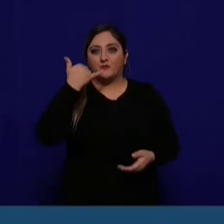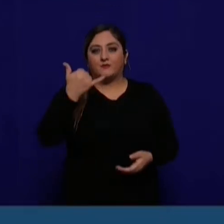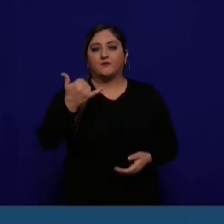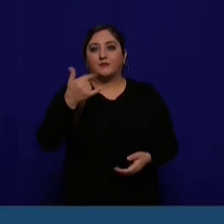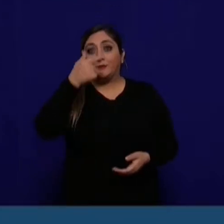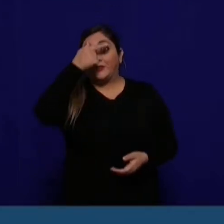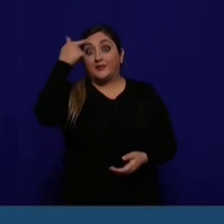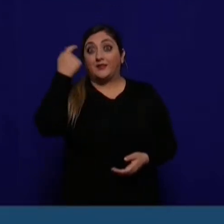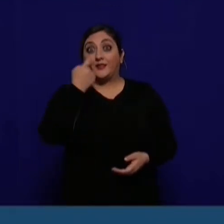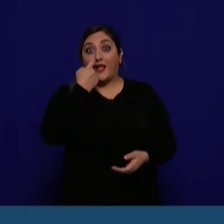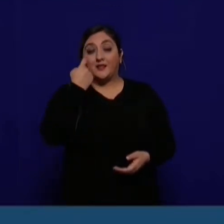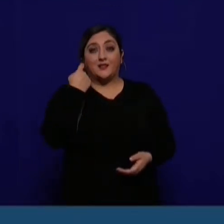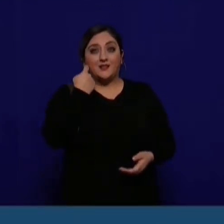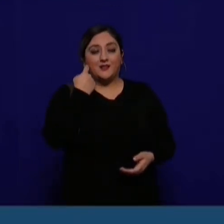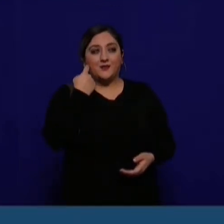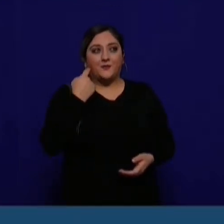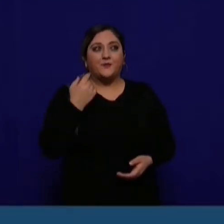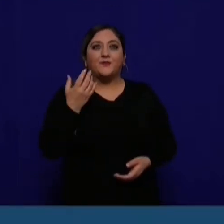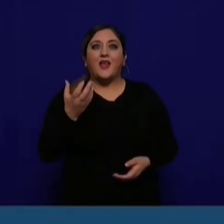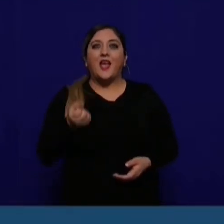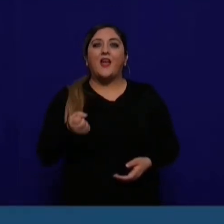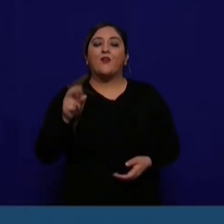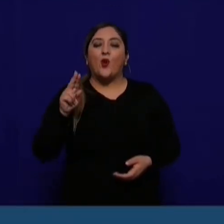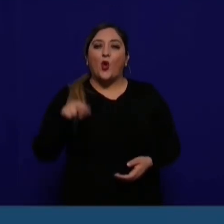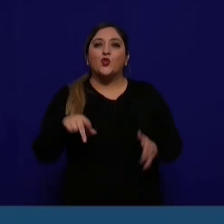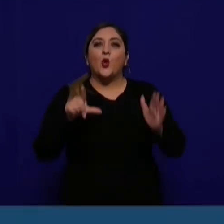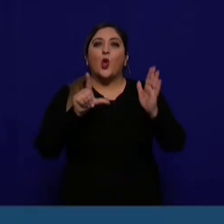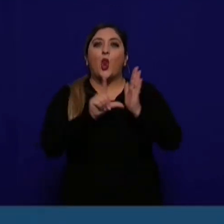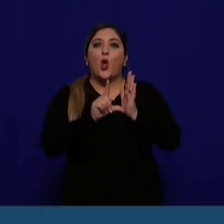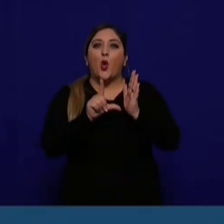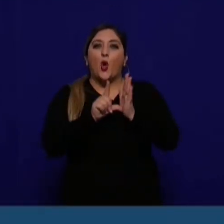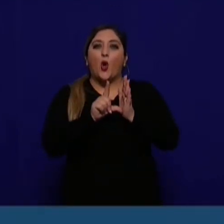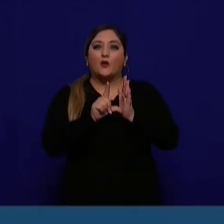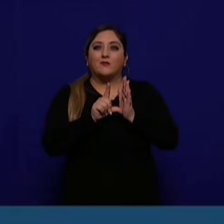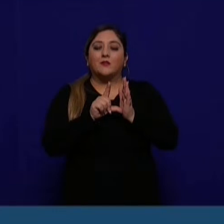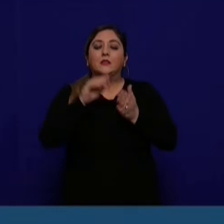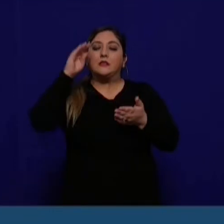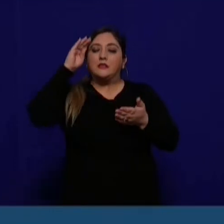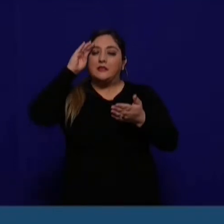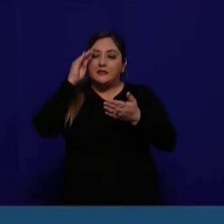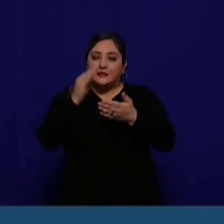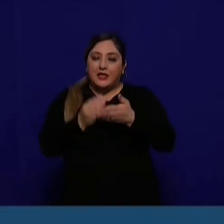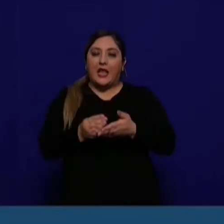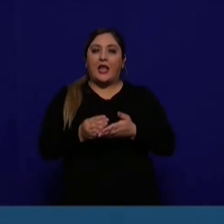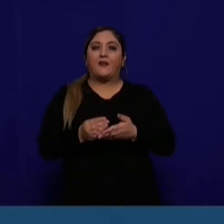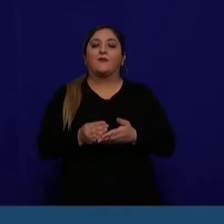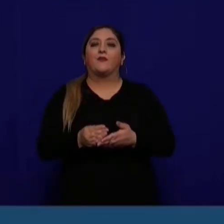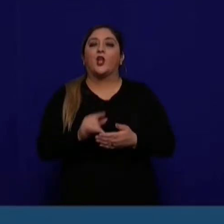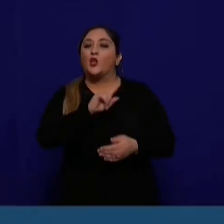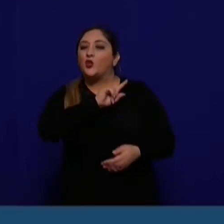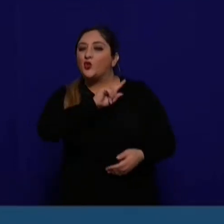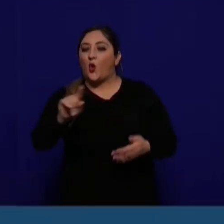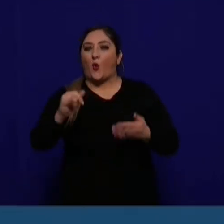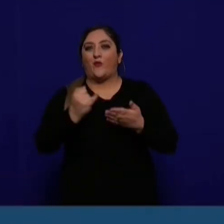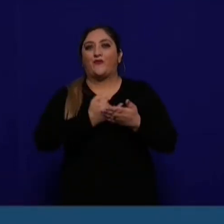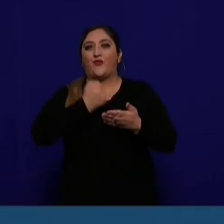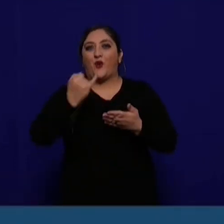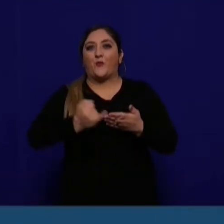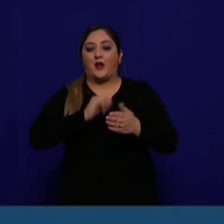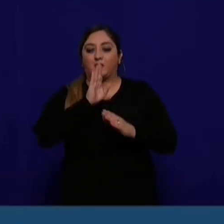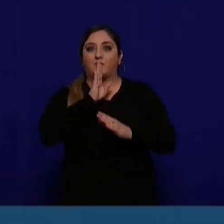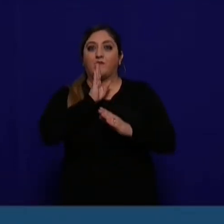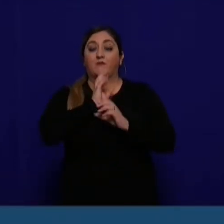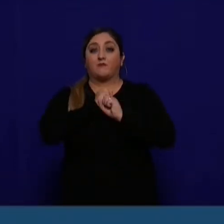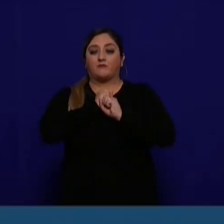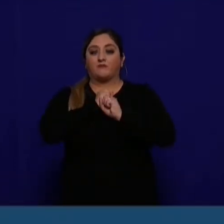test you. We also have enacted legislation in order to cover for the data protection procedures related